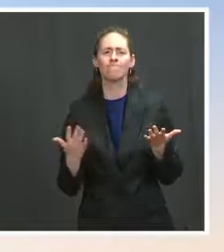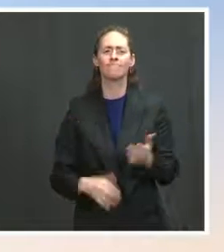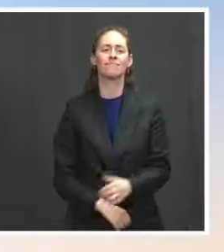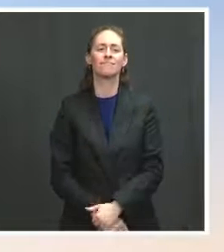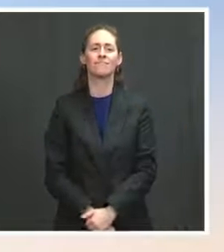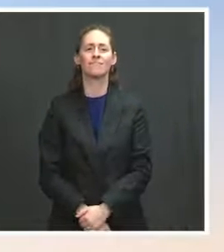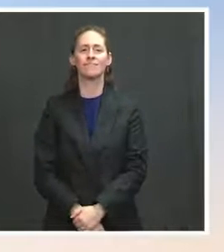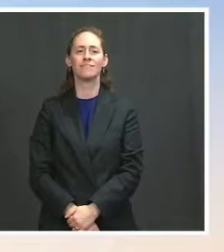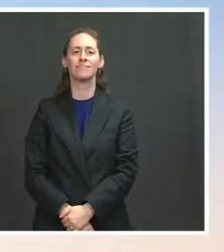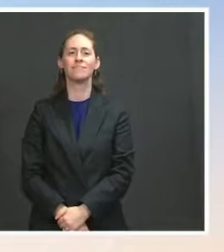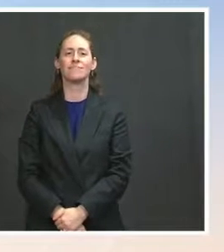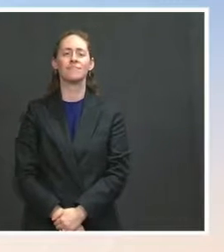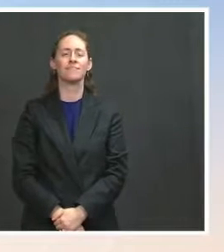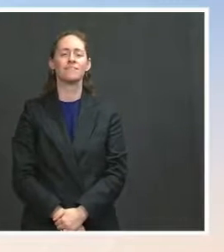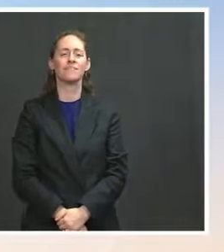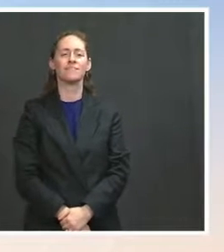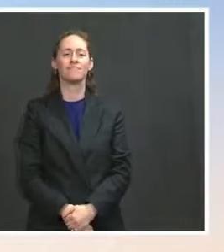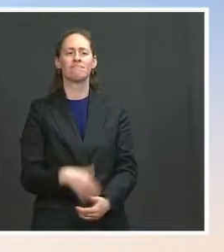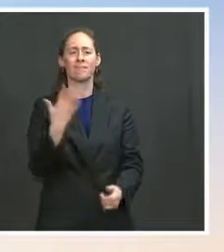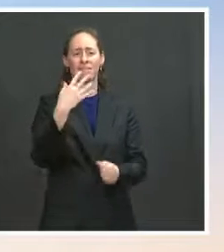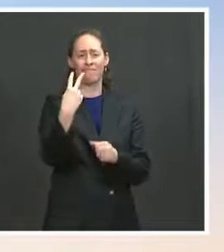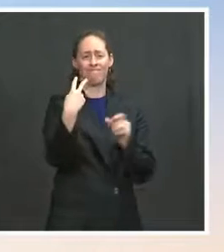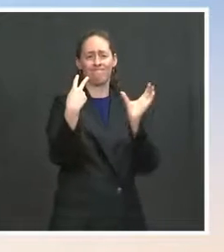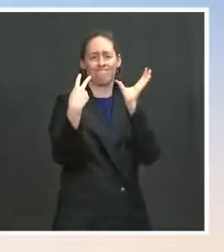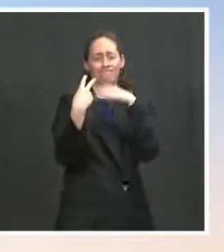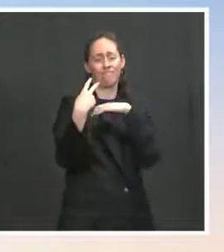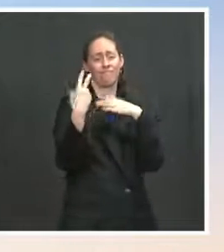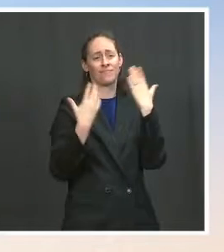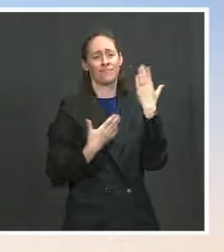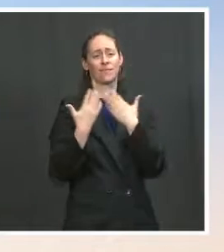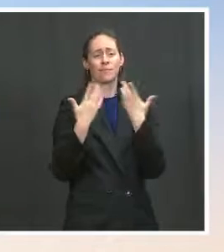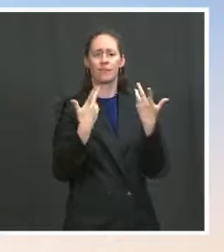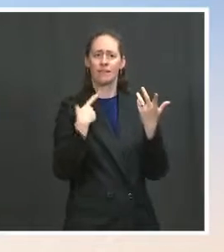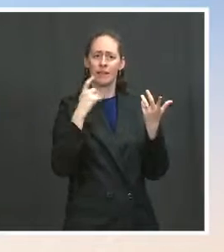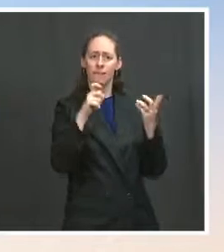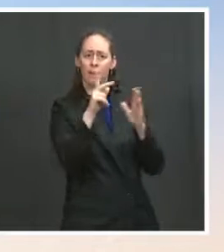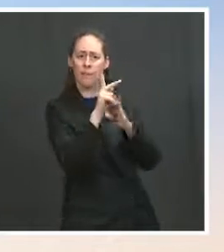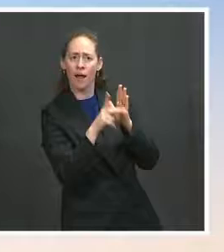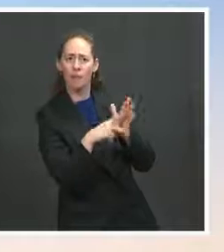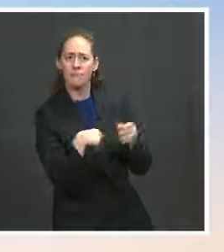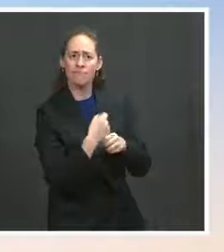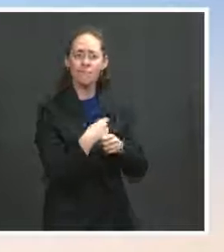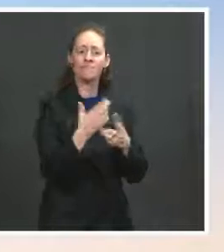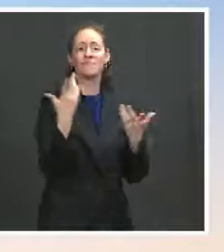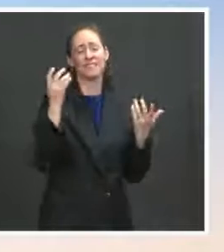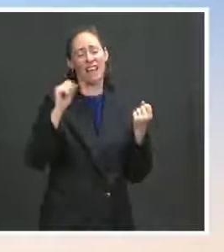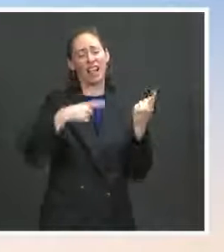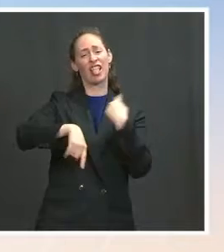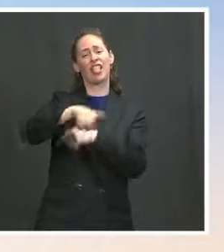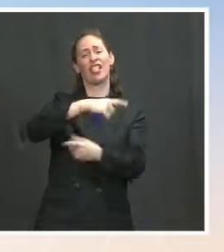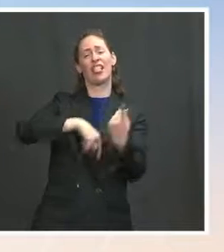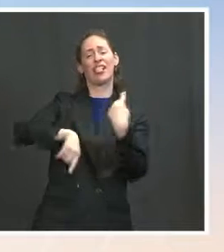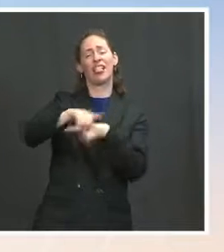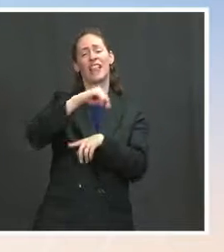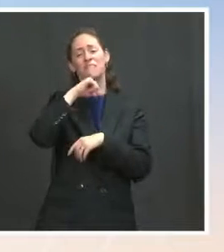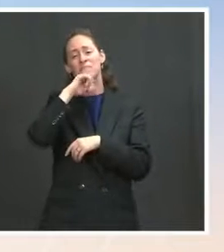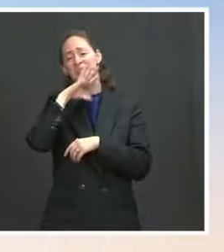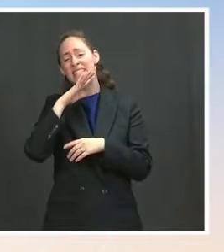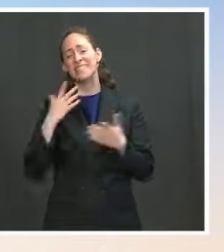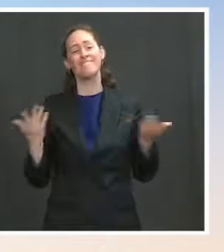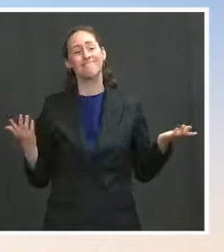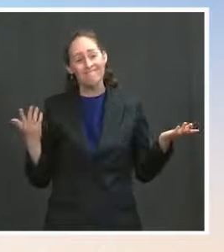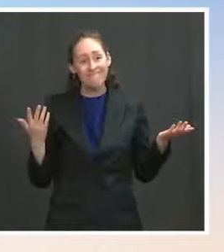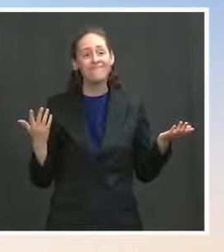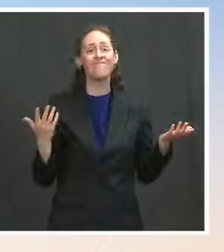the process of policymaking and negotiating can be messy and the sausage making isn't